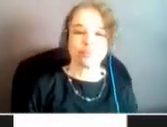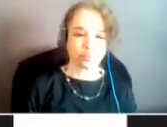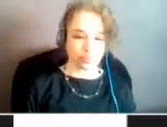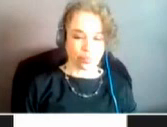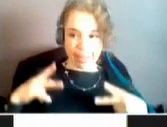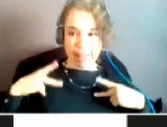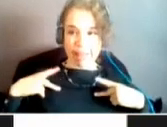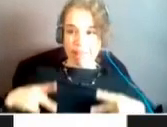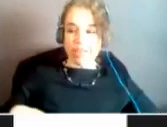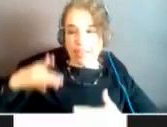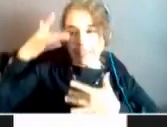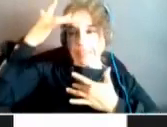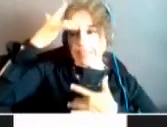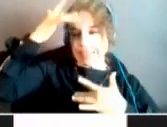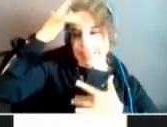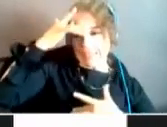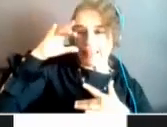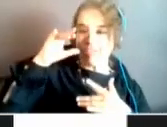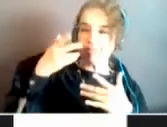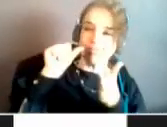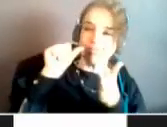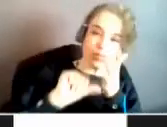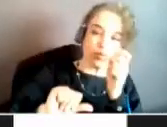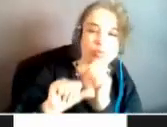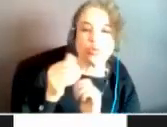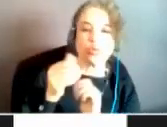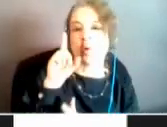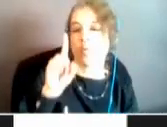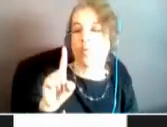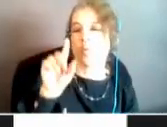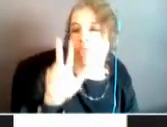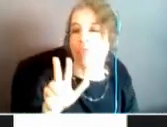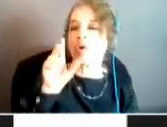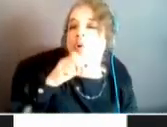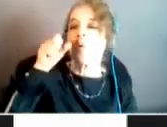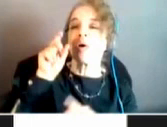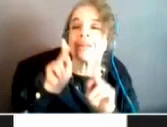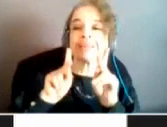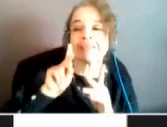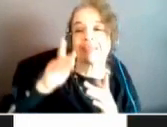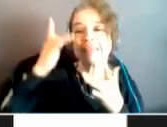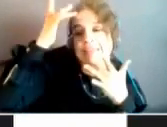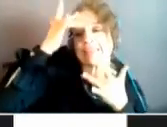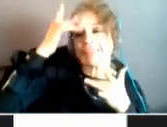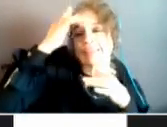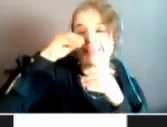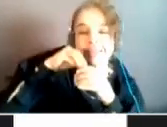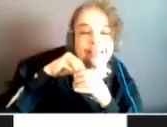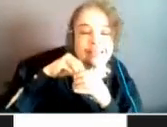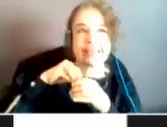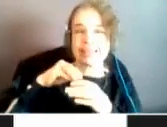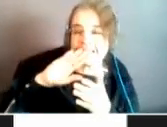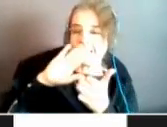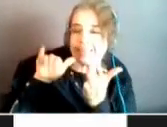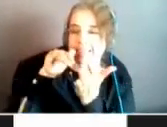Physical illness may contribute to suicide in over one third of older people. Illnesses including central nervous